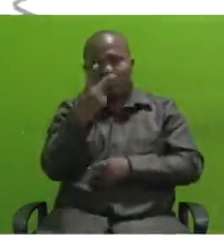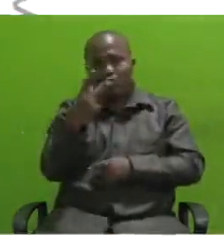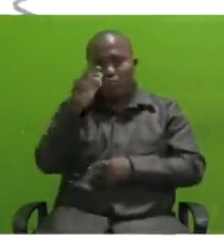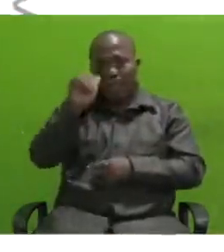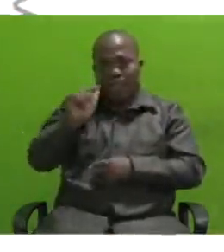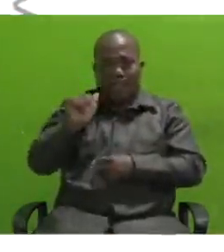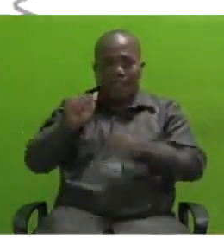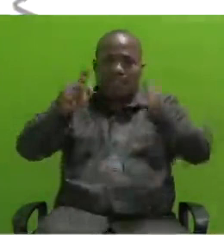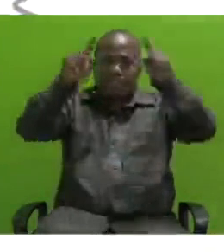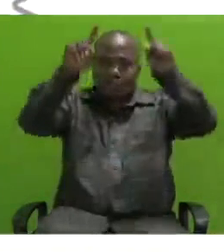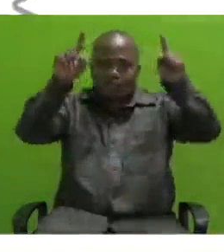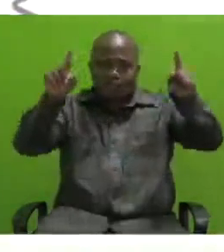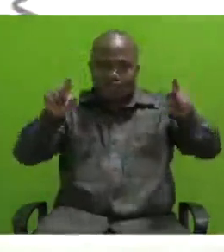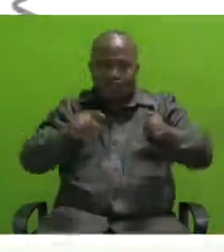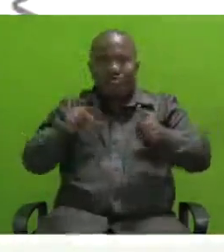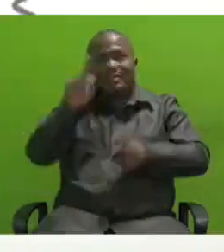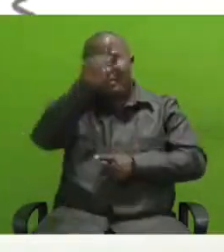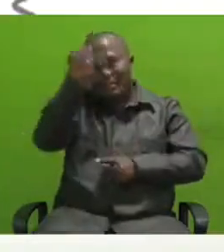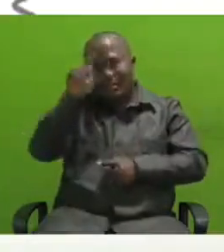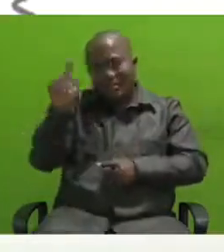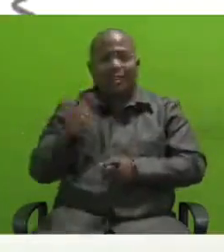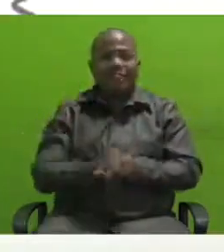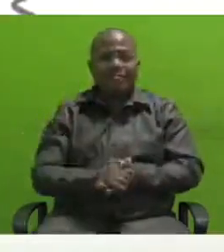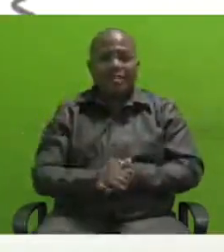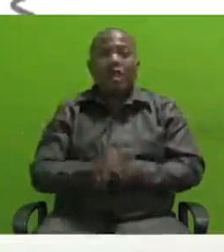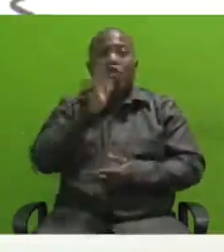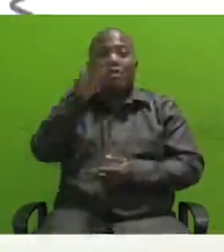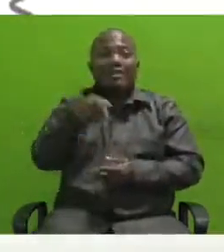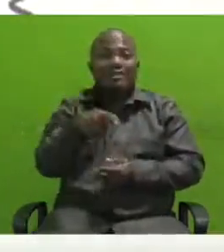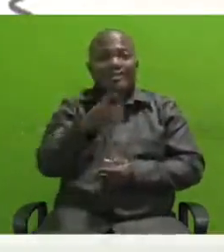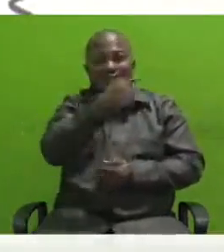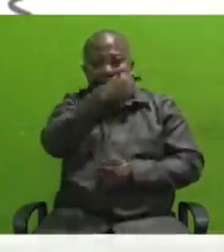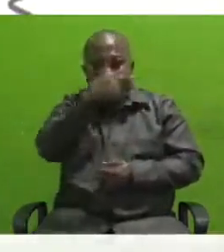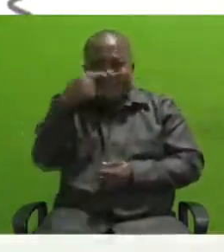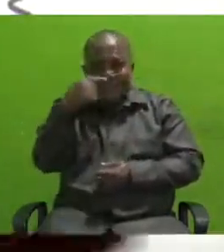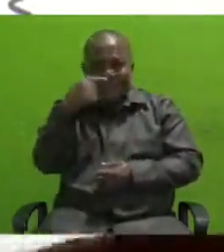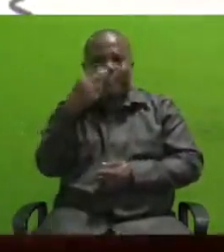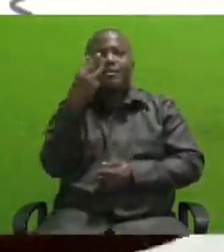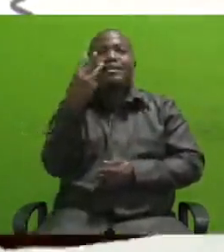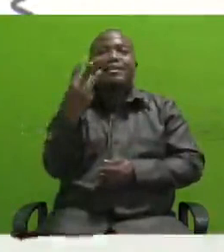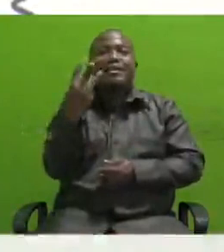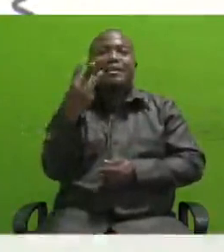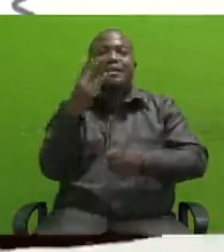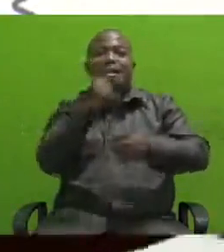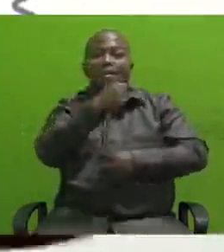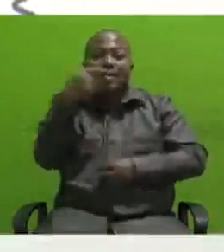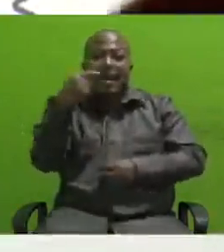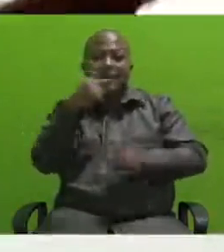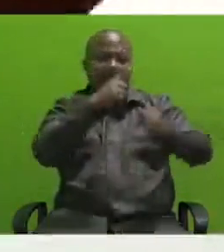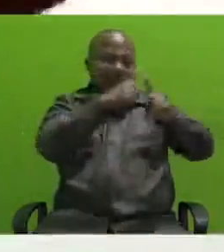plus b over 2a, which is negative 3. So